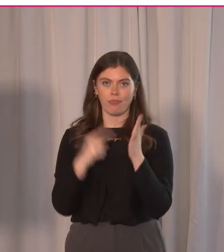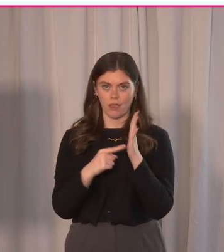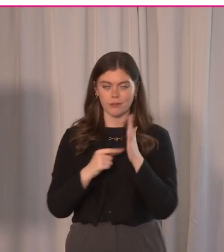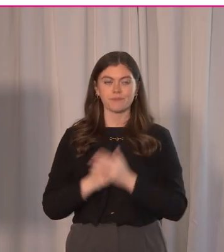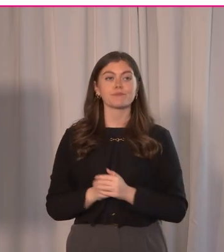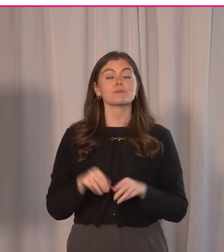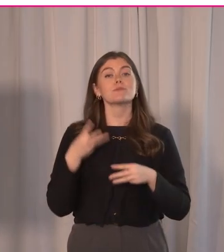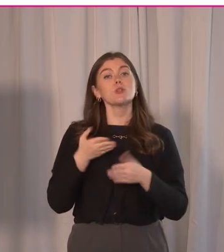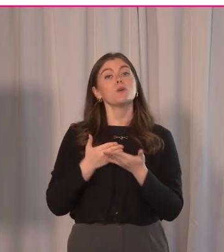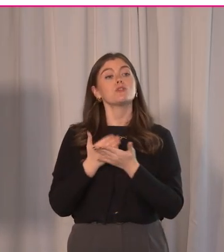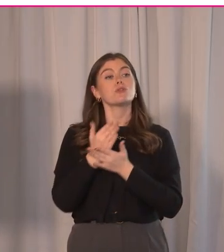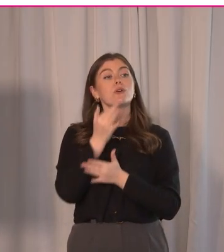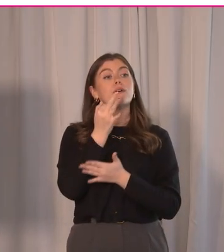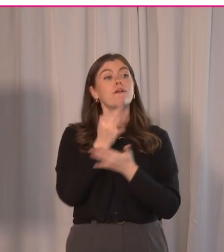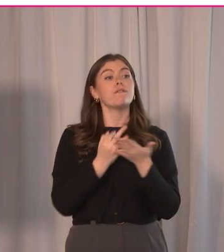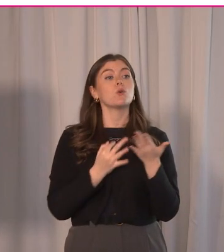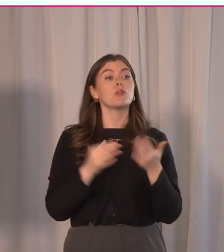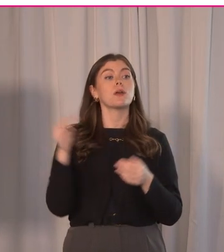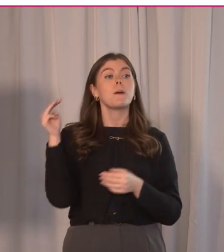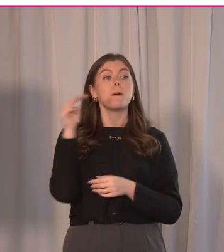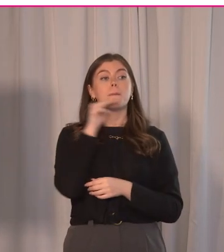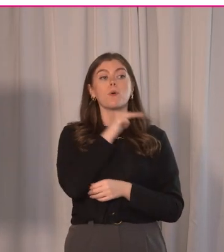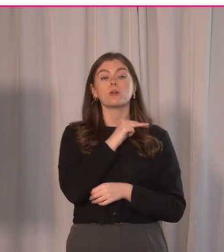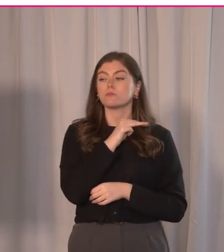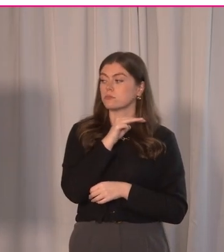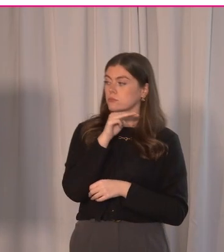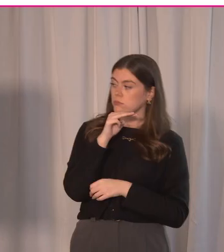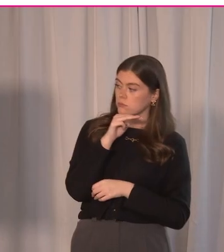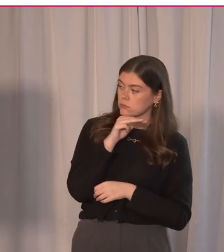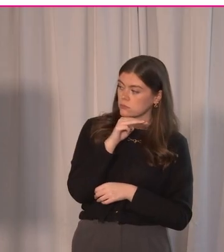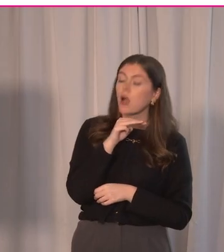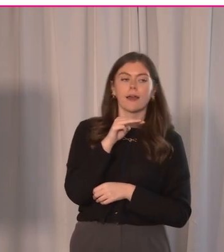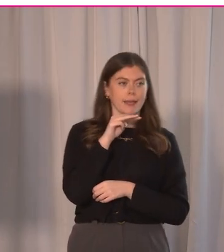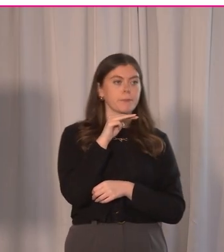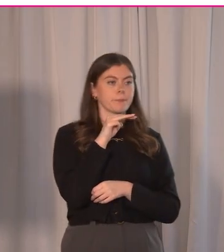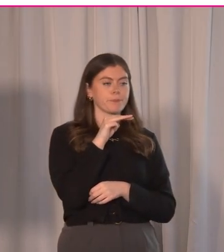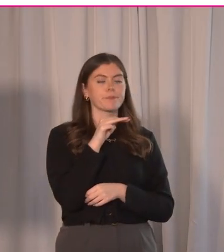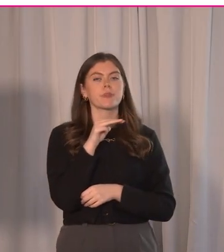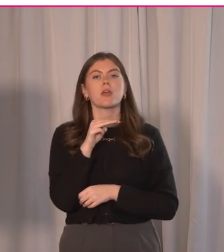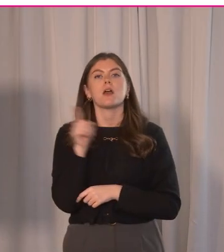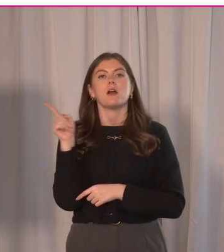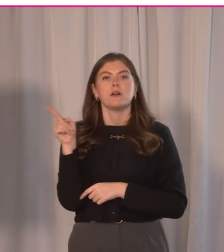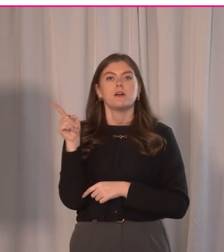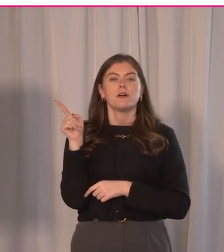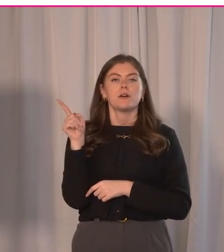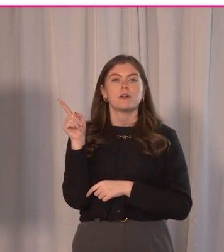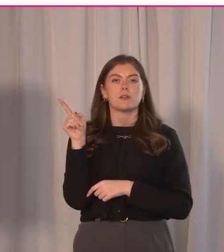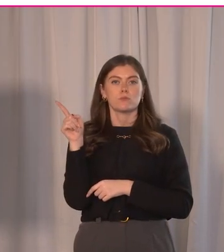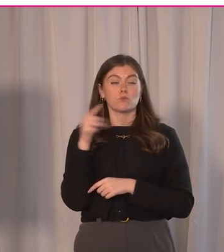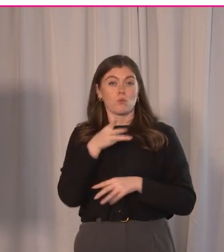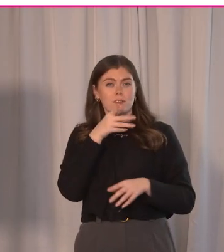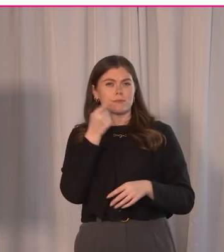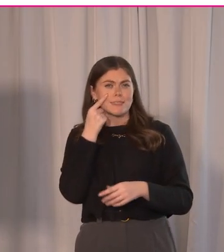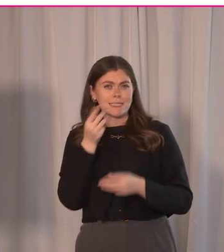some of the key findings, and I'm just going to present on ones that are statistically significant in terms of where women